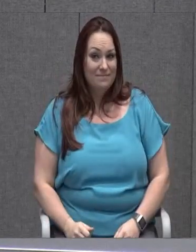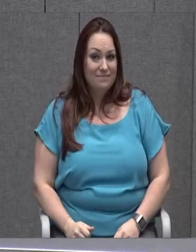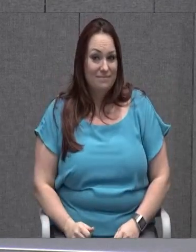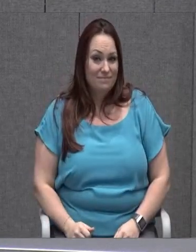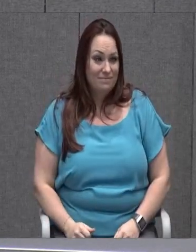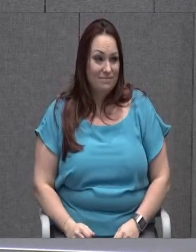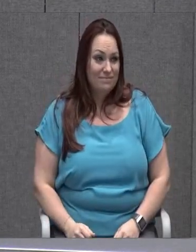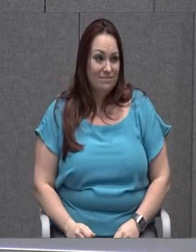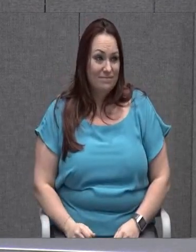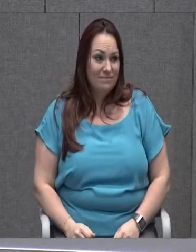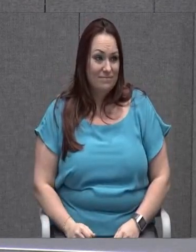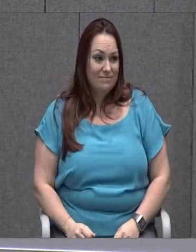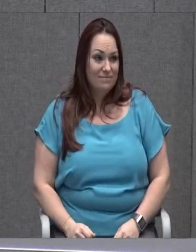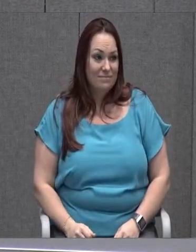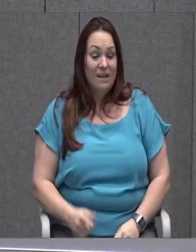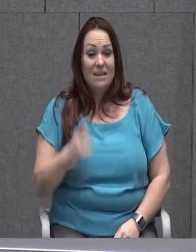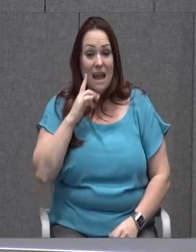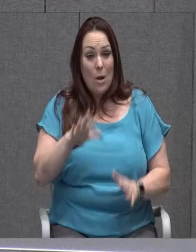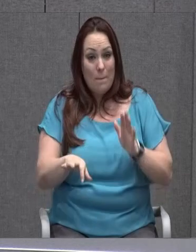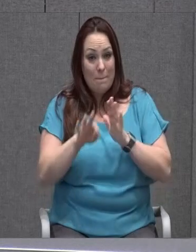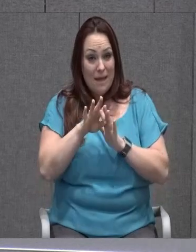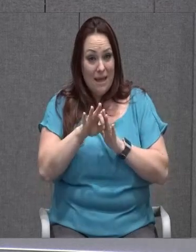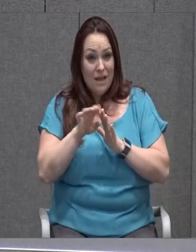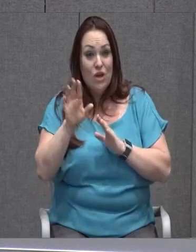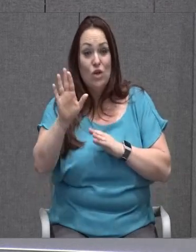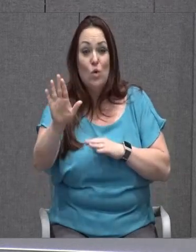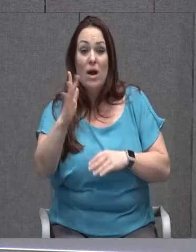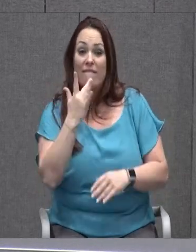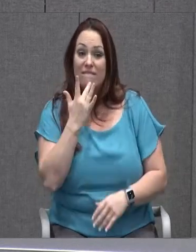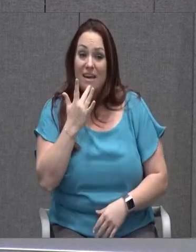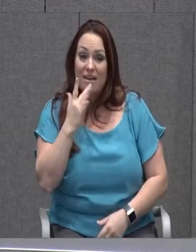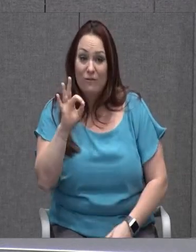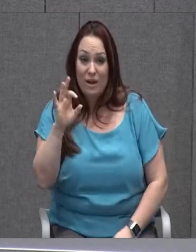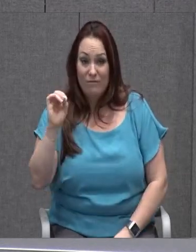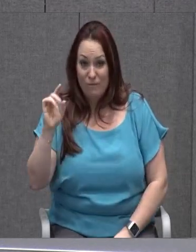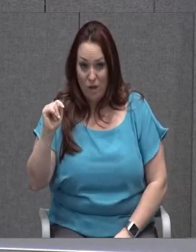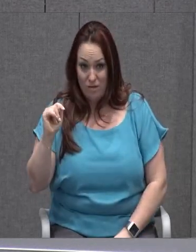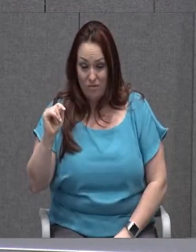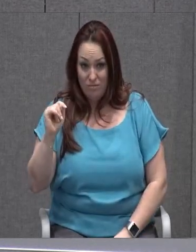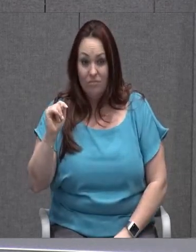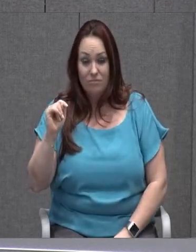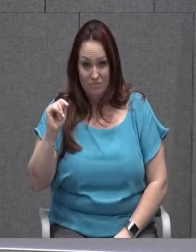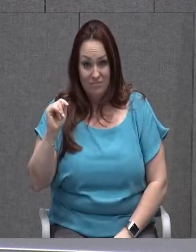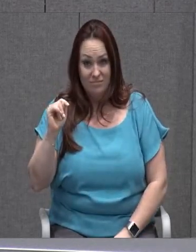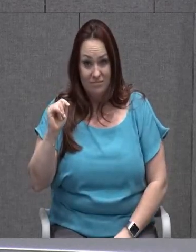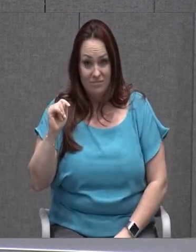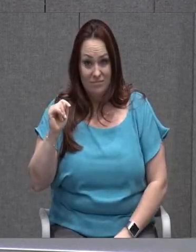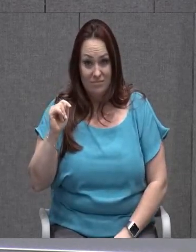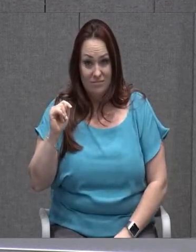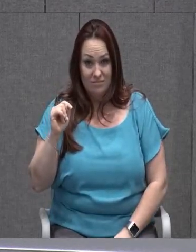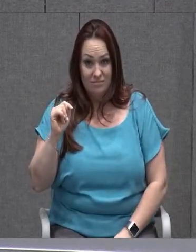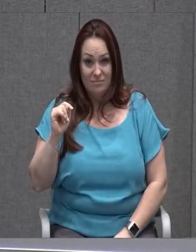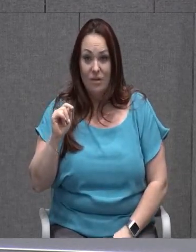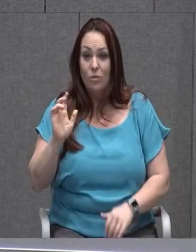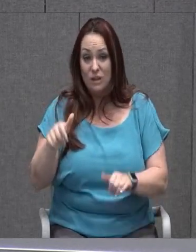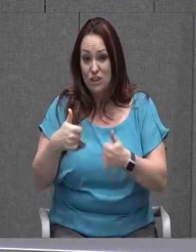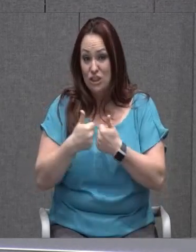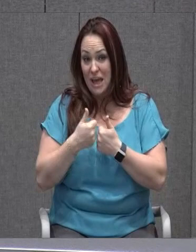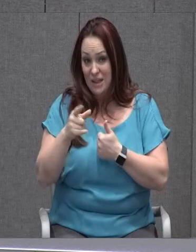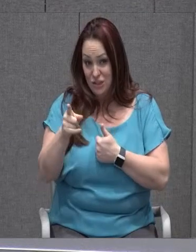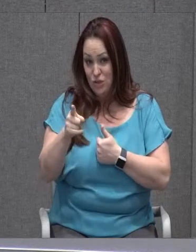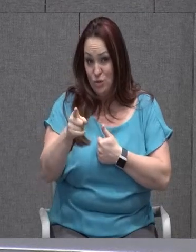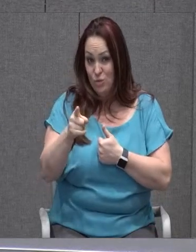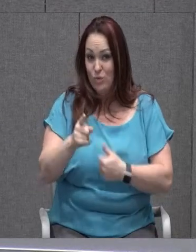con nuestro pie favorito. Our favorite foot. Ahora, vamos a hacer un reto. We're going to challenge you.